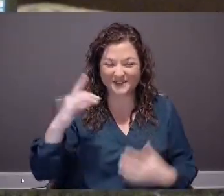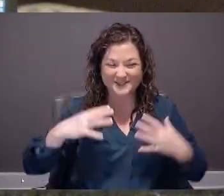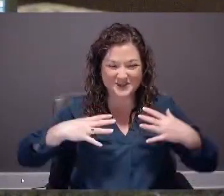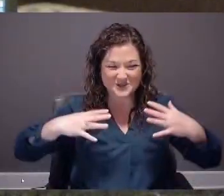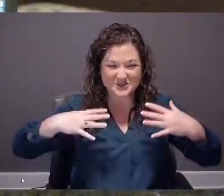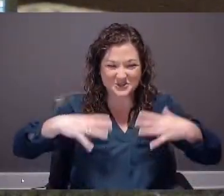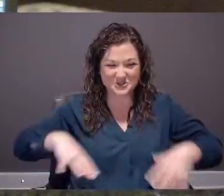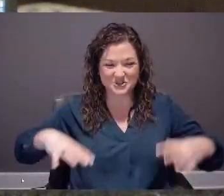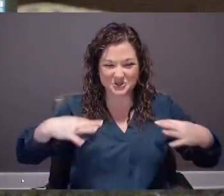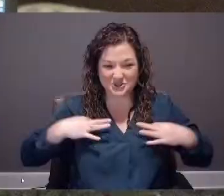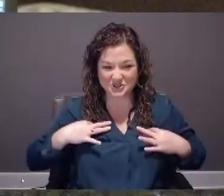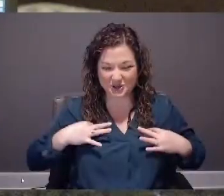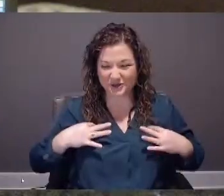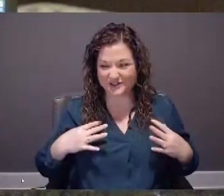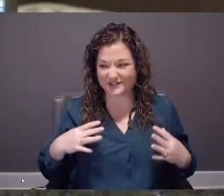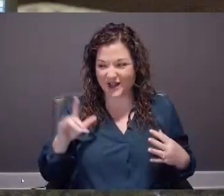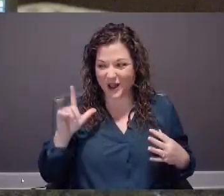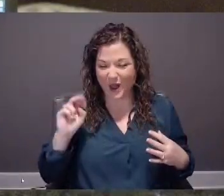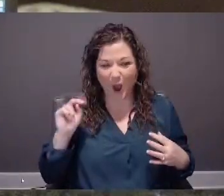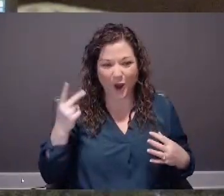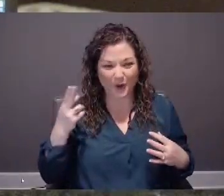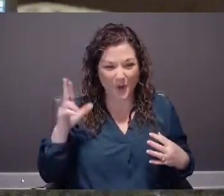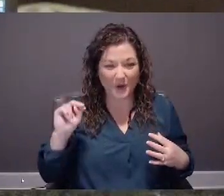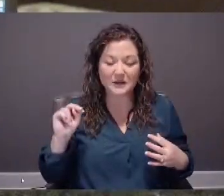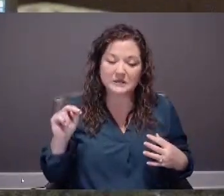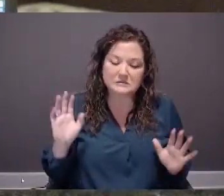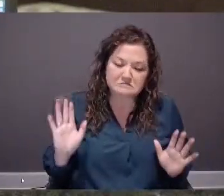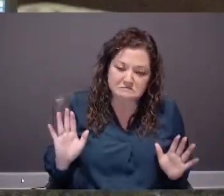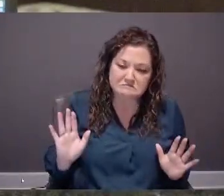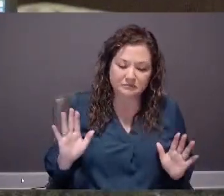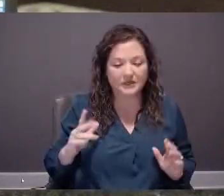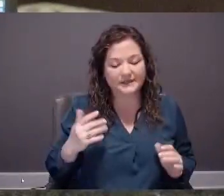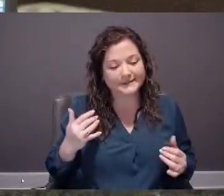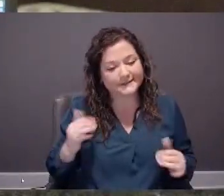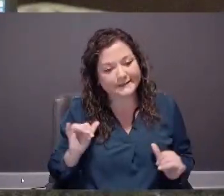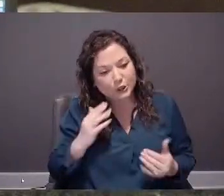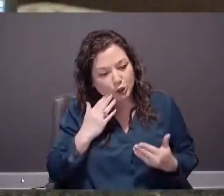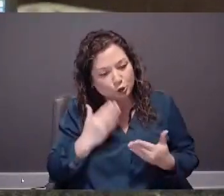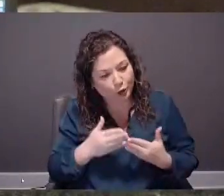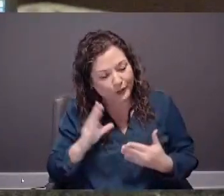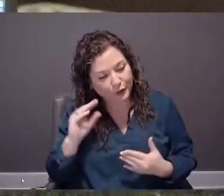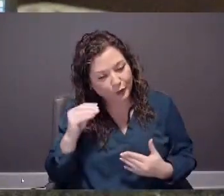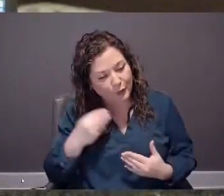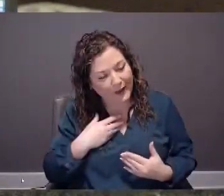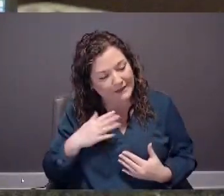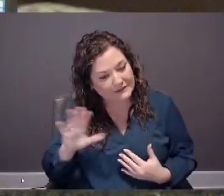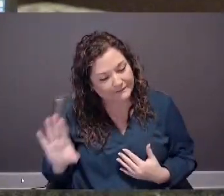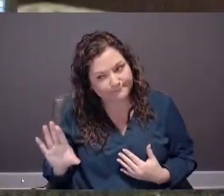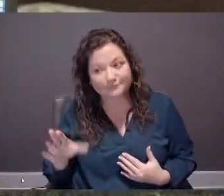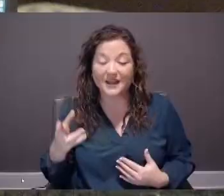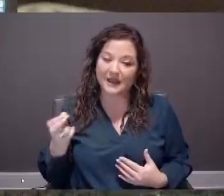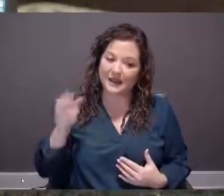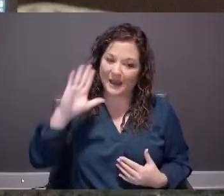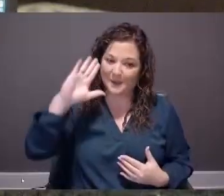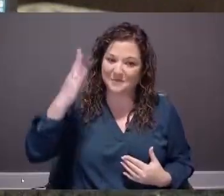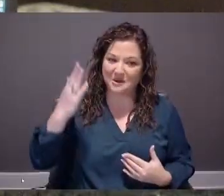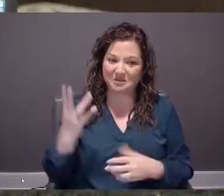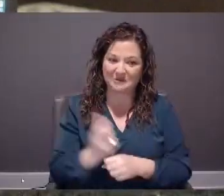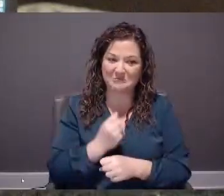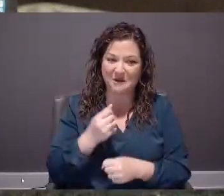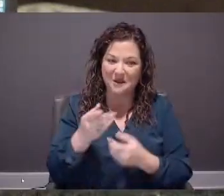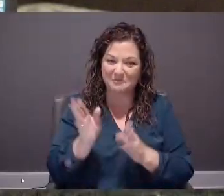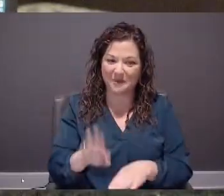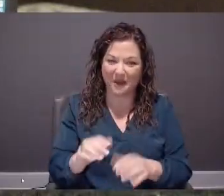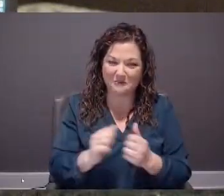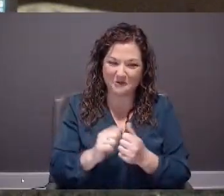homecoming parade, he's still in our good graces. We still love him because apparently he won a bet with his friends. And yeah. So I respect